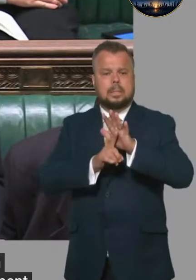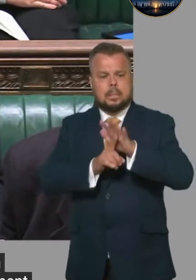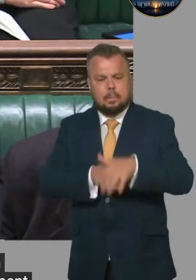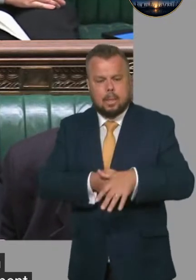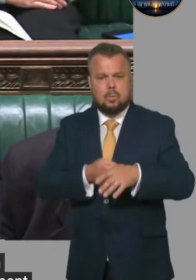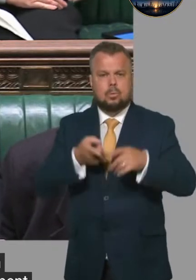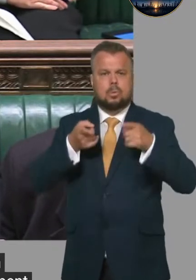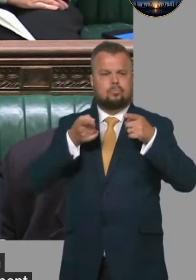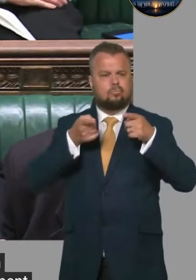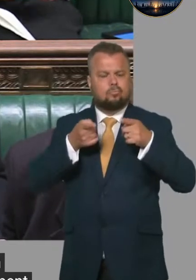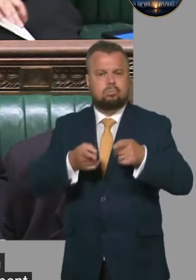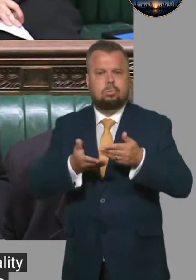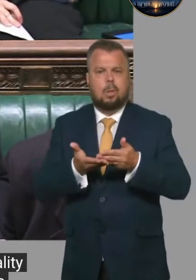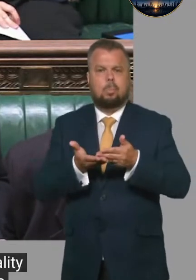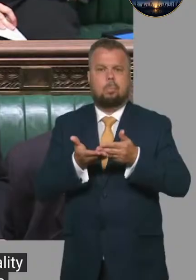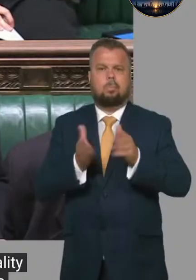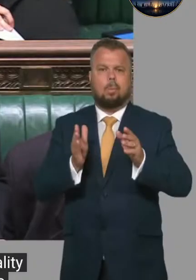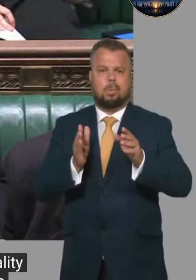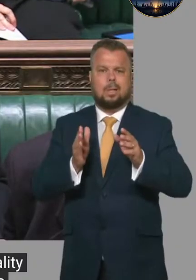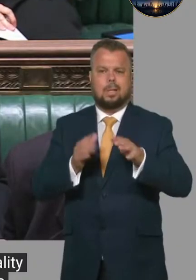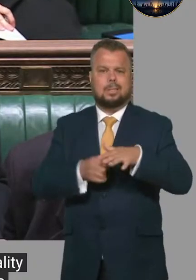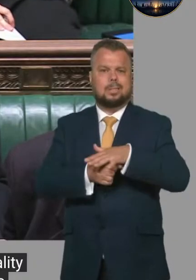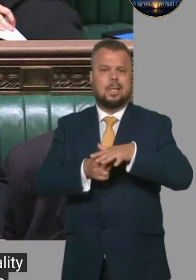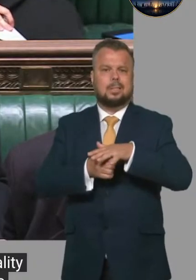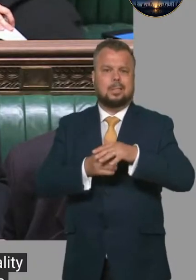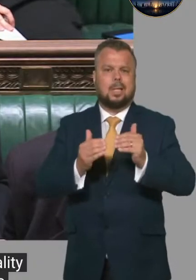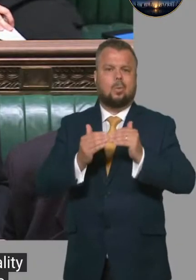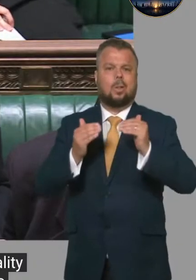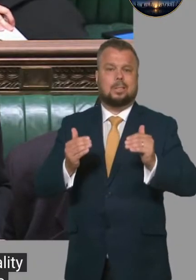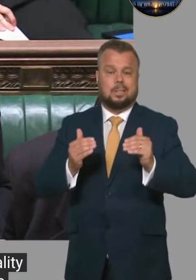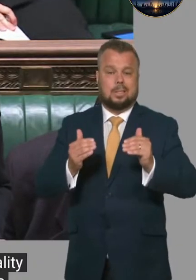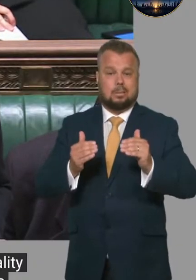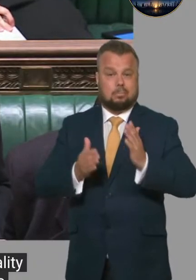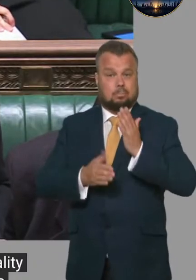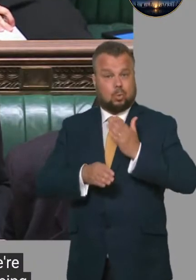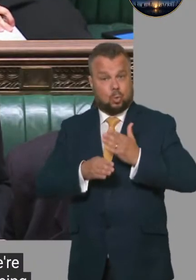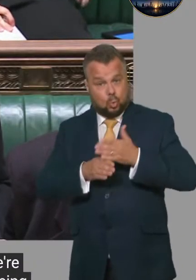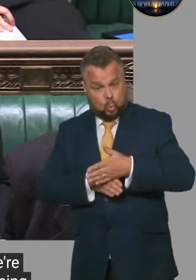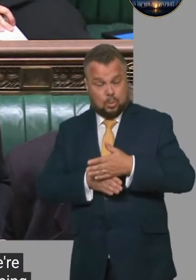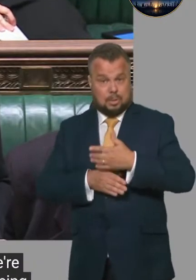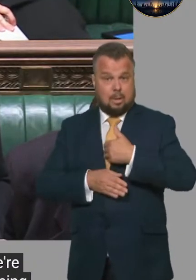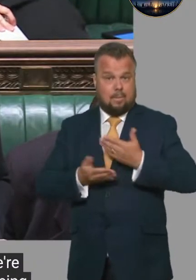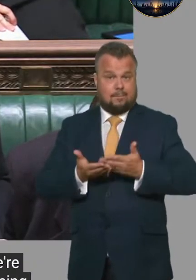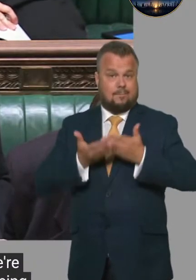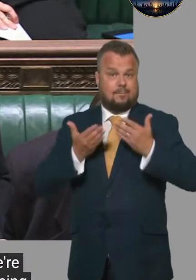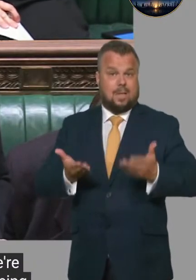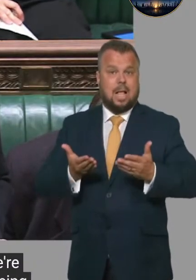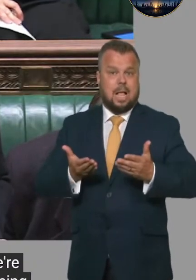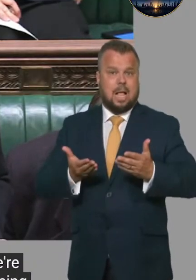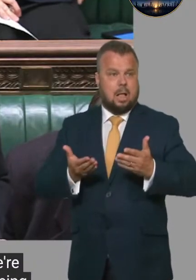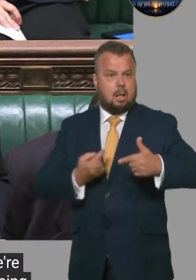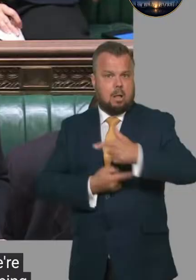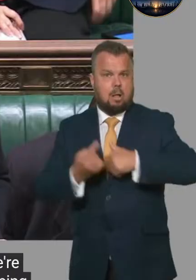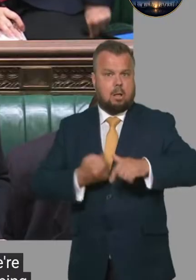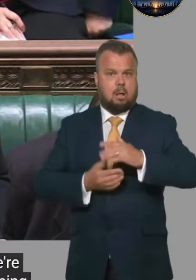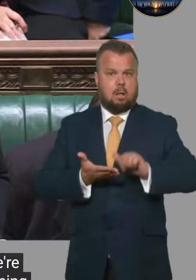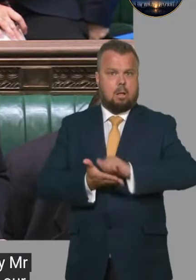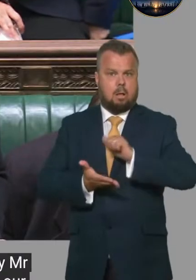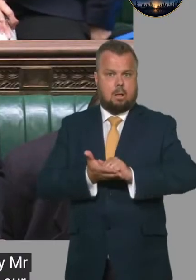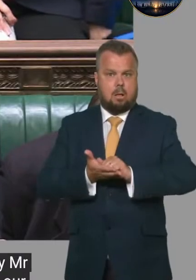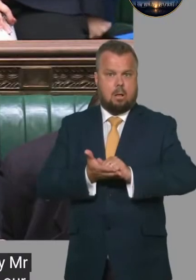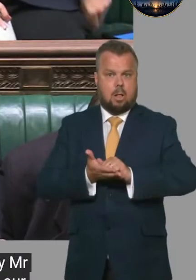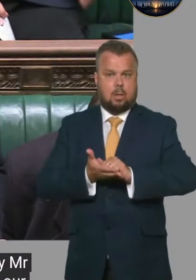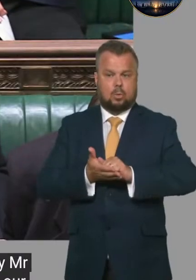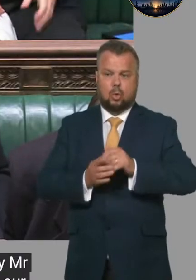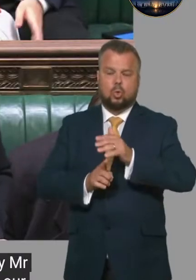Mr. Speaker, the Equality Act is our quiet guardian, the law that stops bosses overlooking pregnant qualified workers for promotion. It means that